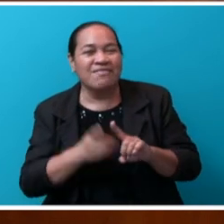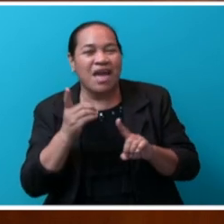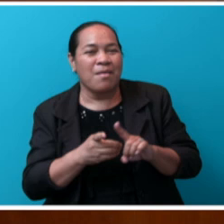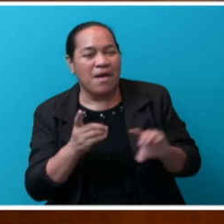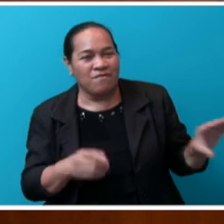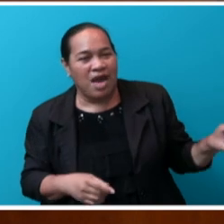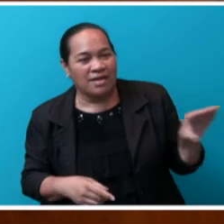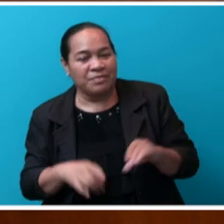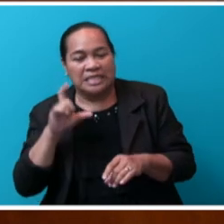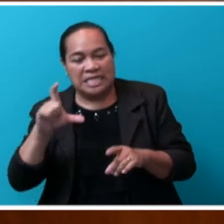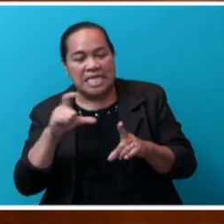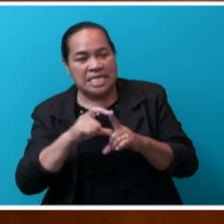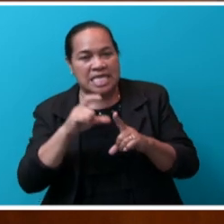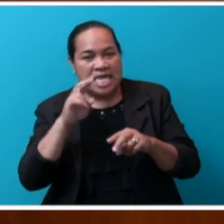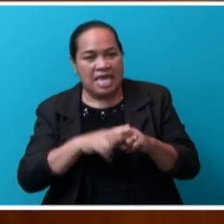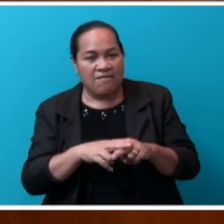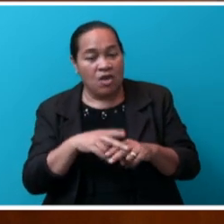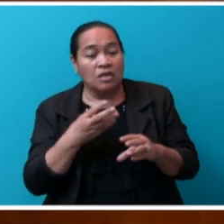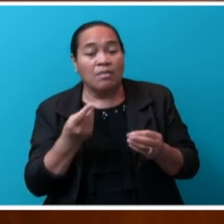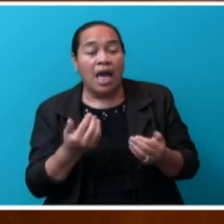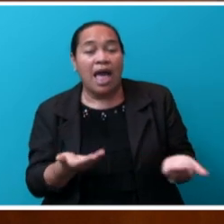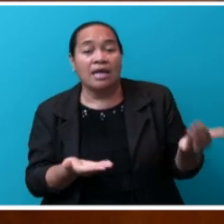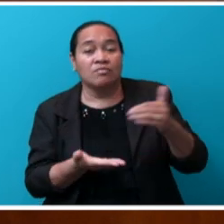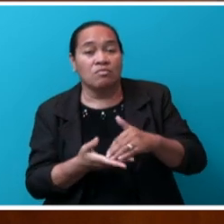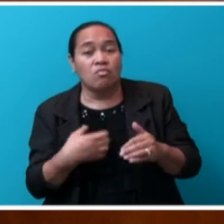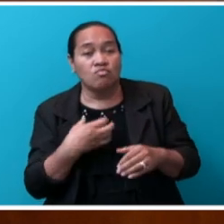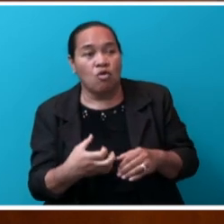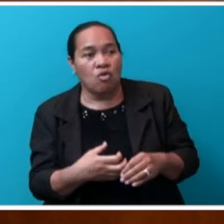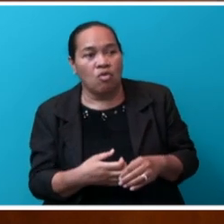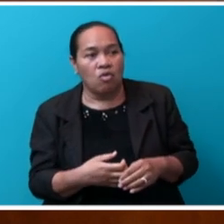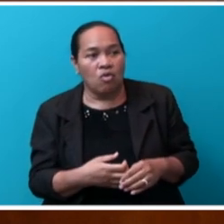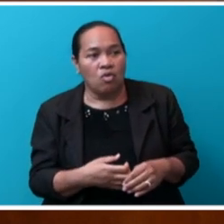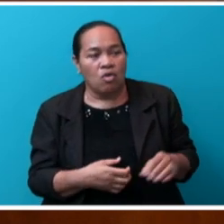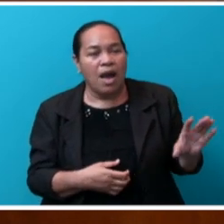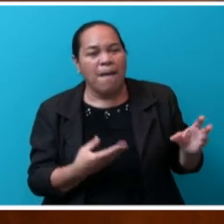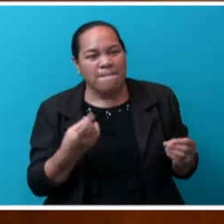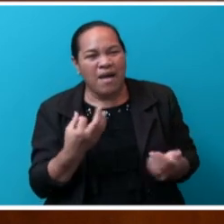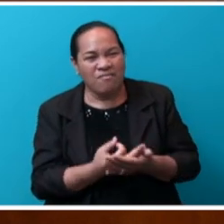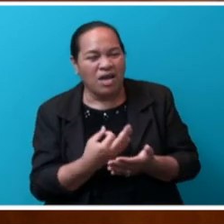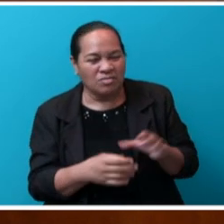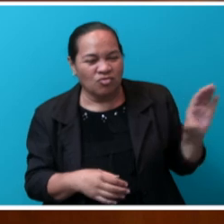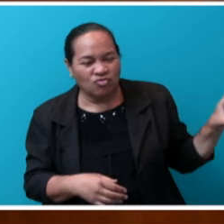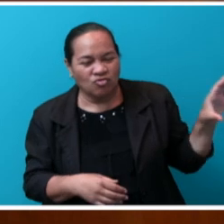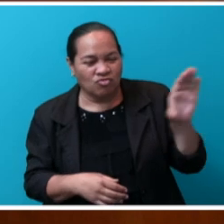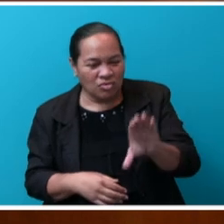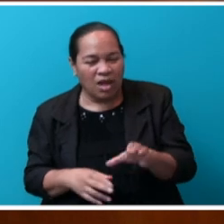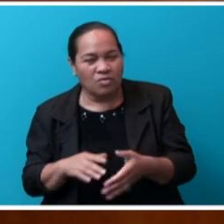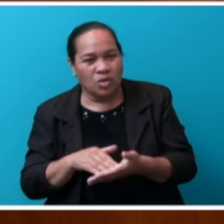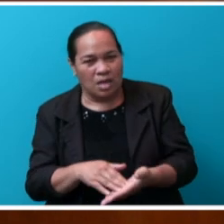CDF, providing an additional accessible and equitable source of financing for resource-based